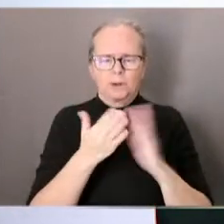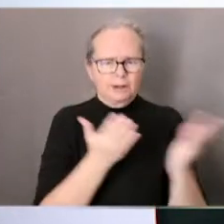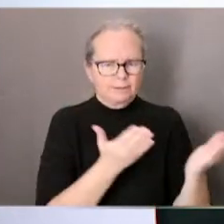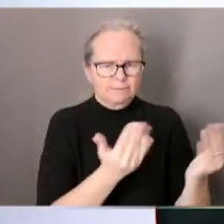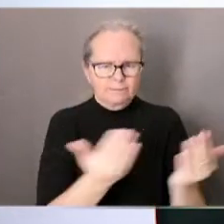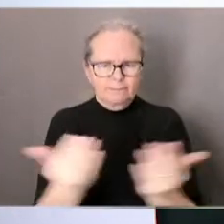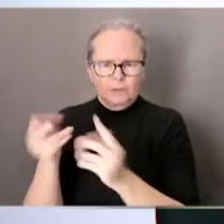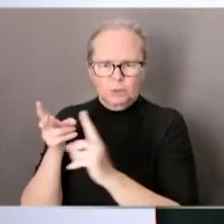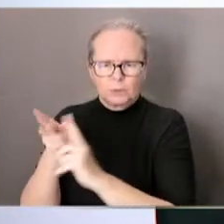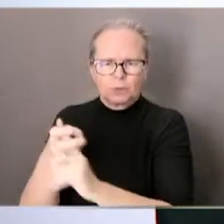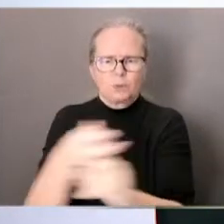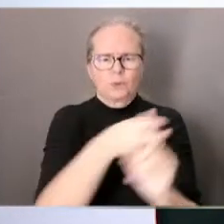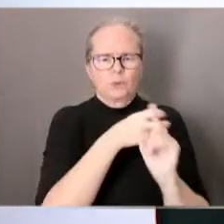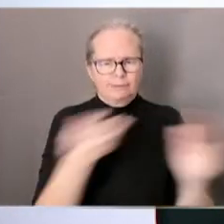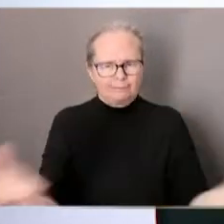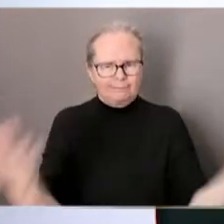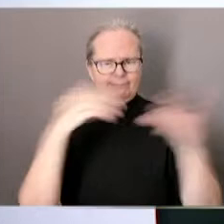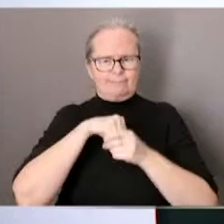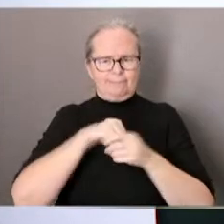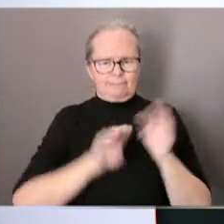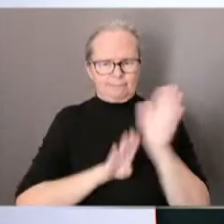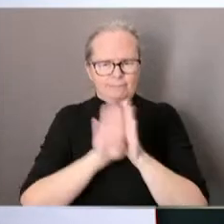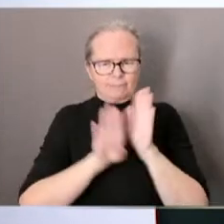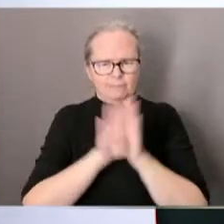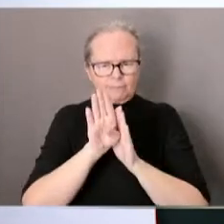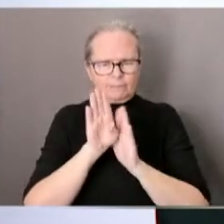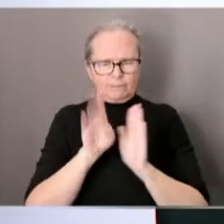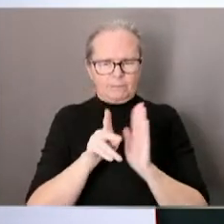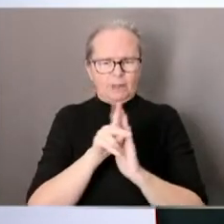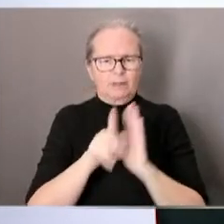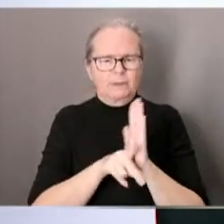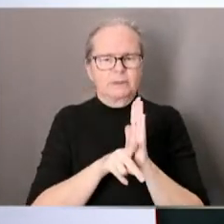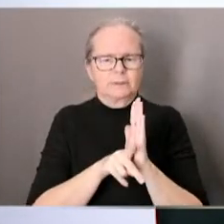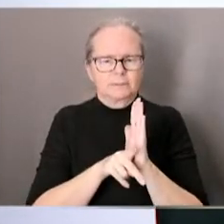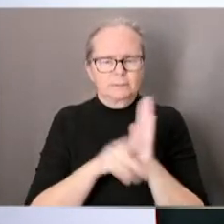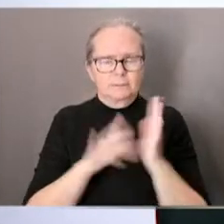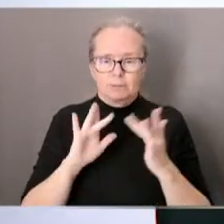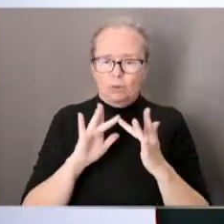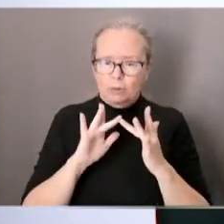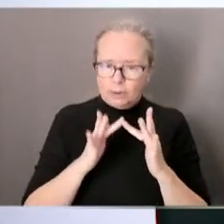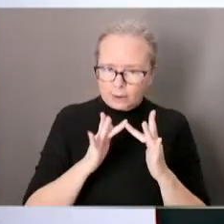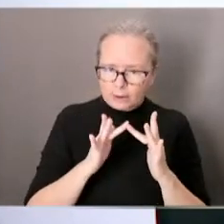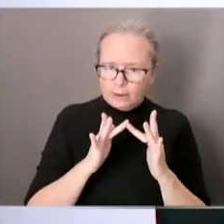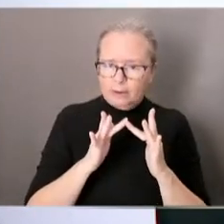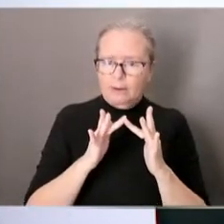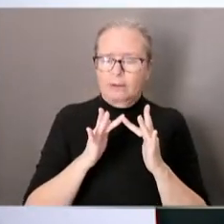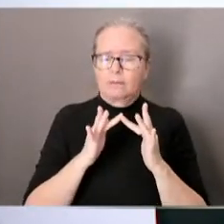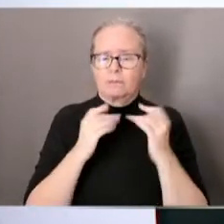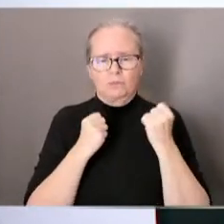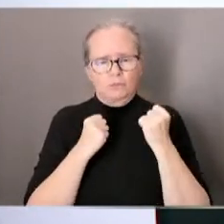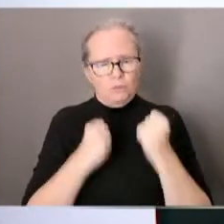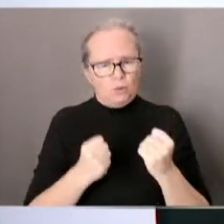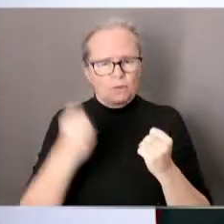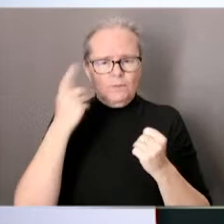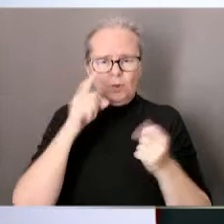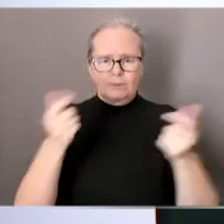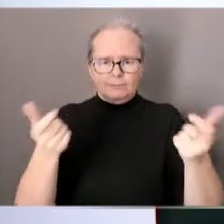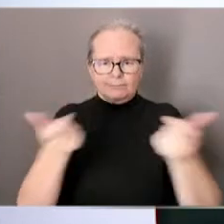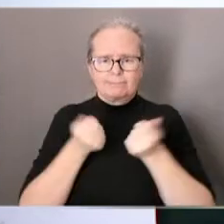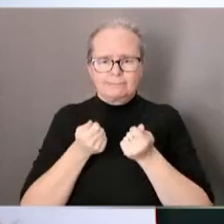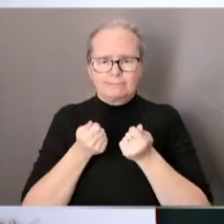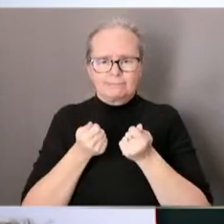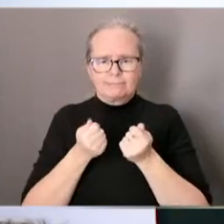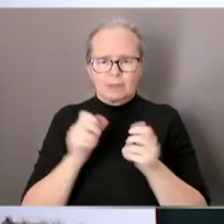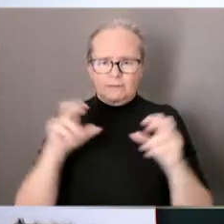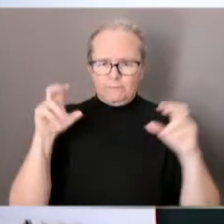telecommunication networks are vital to attracting rural investment and strategic Direction number one in the plan will ensure all